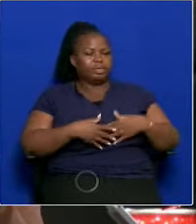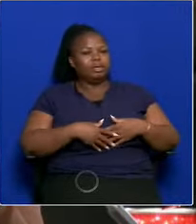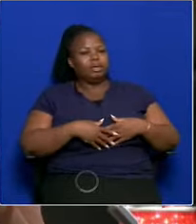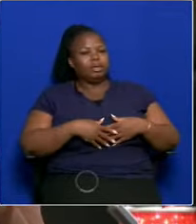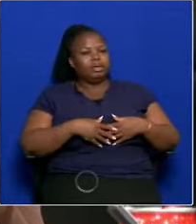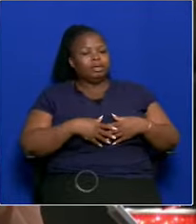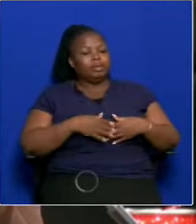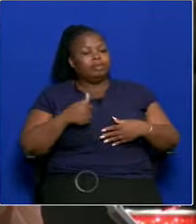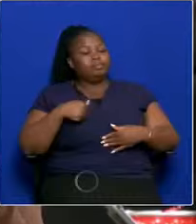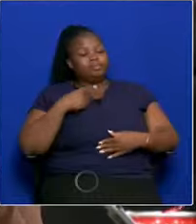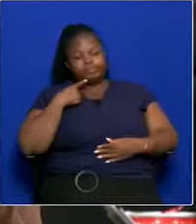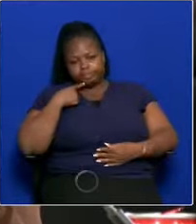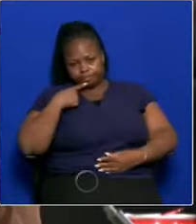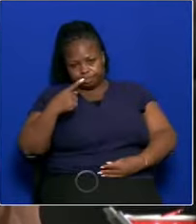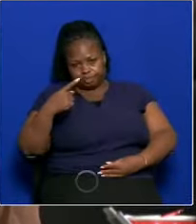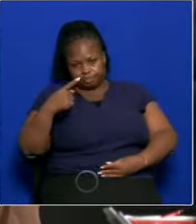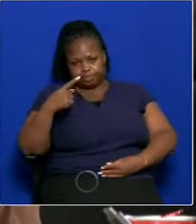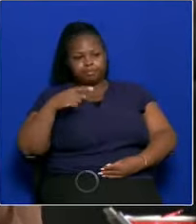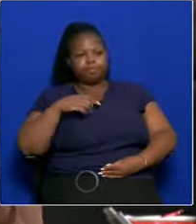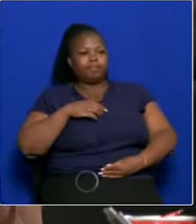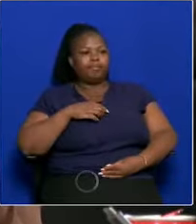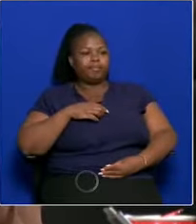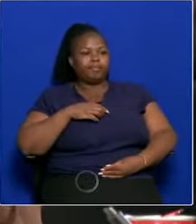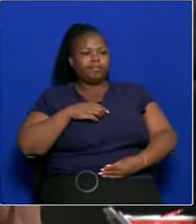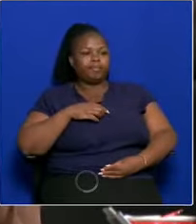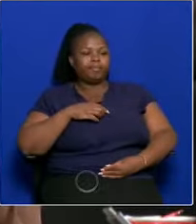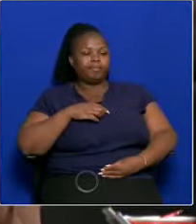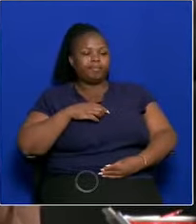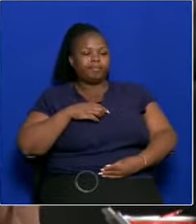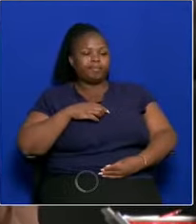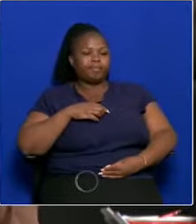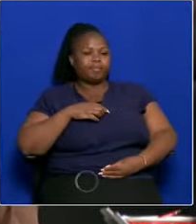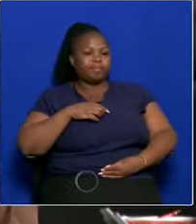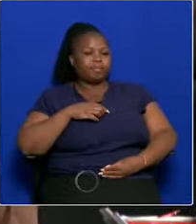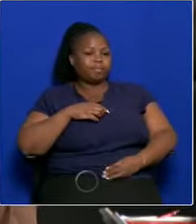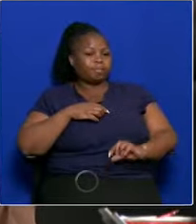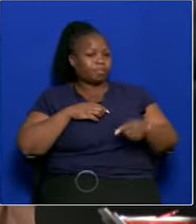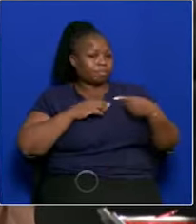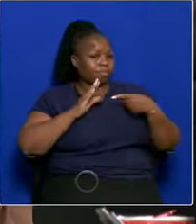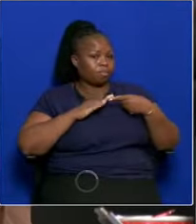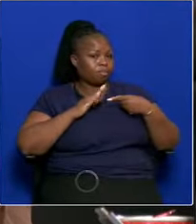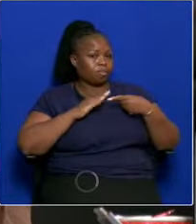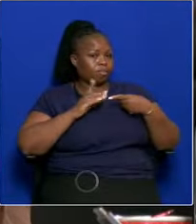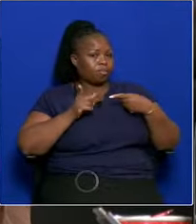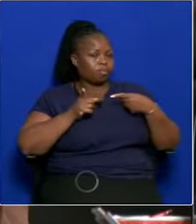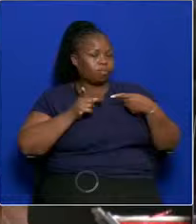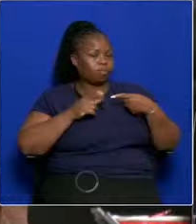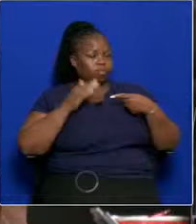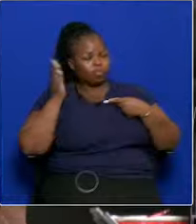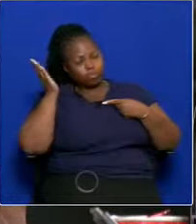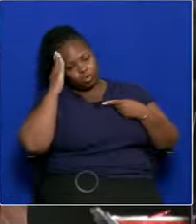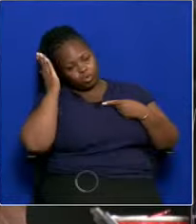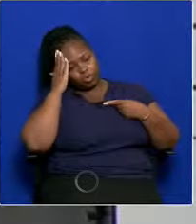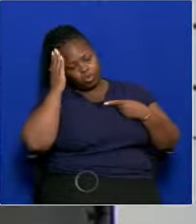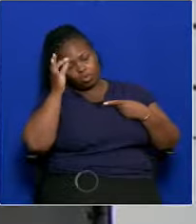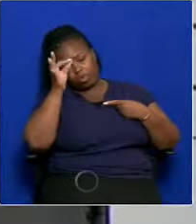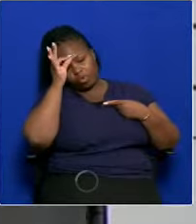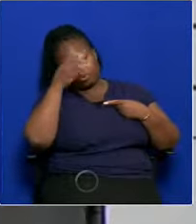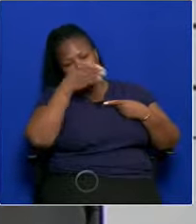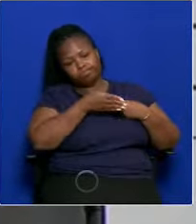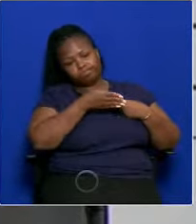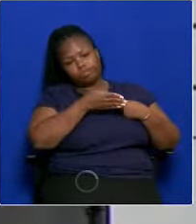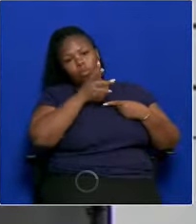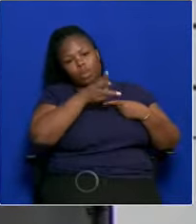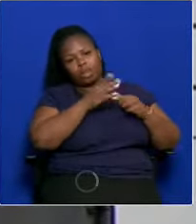to you that, one, you had knowledge of the operations because you spoke to witness